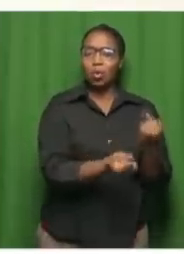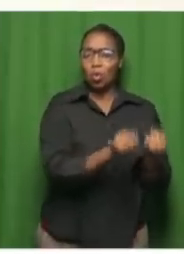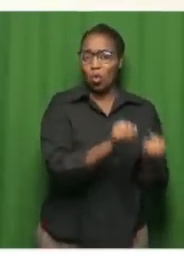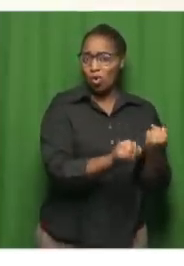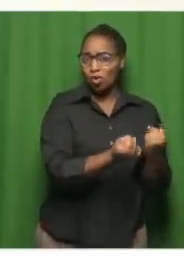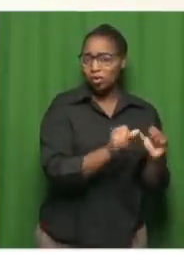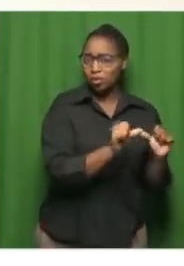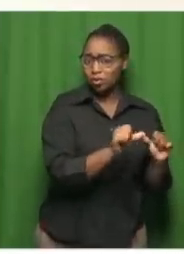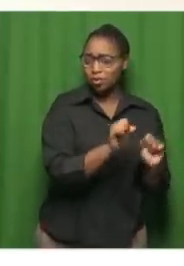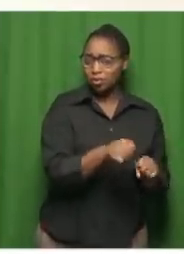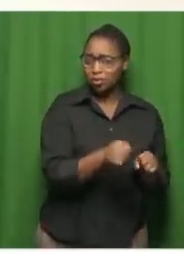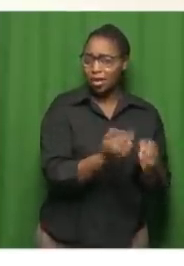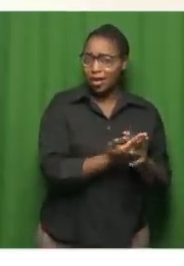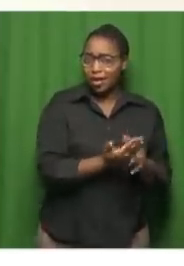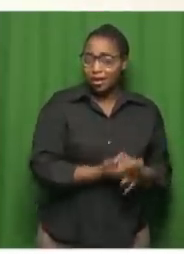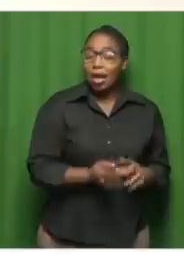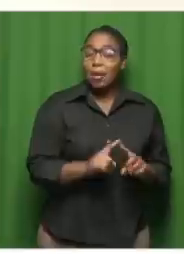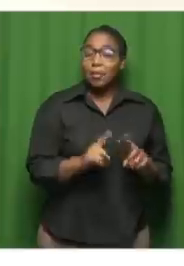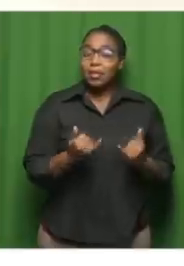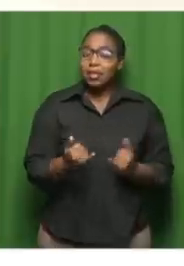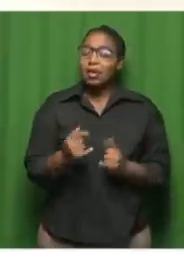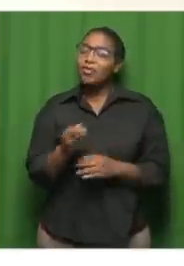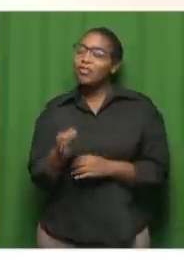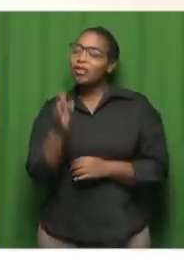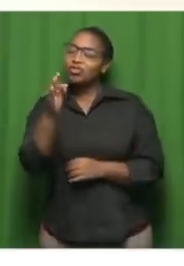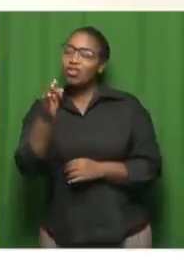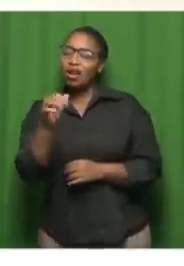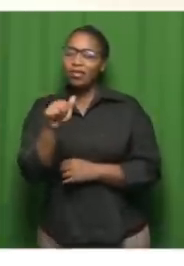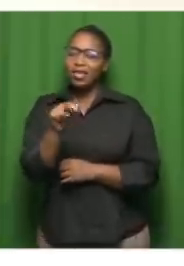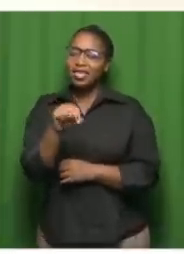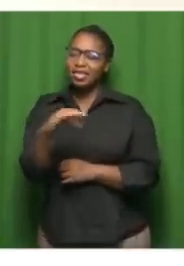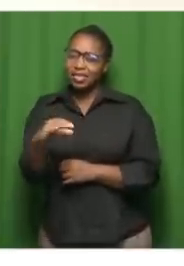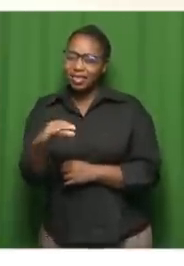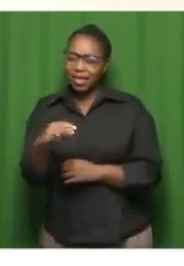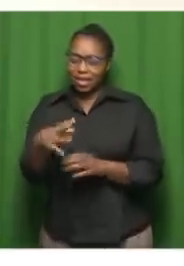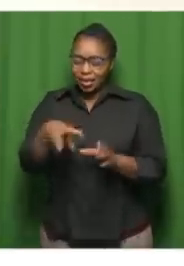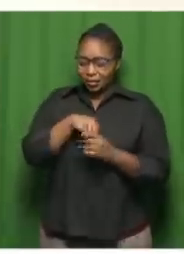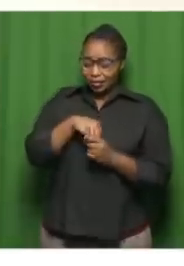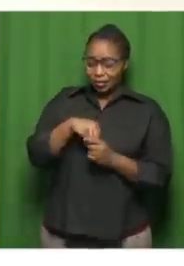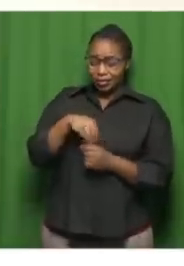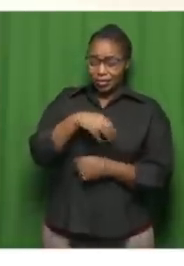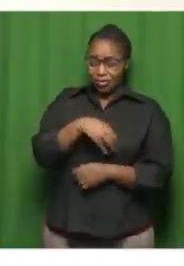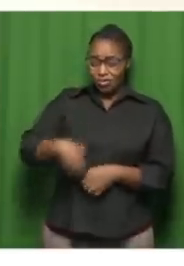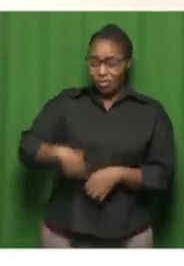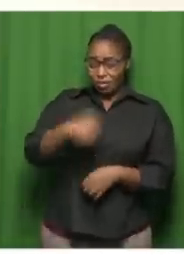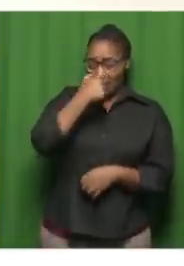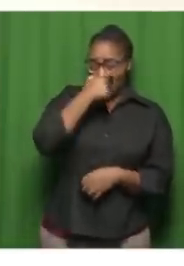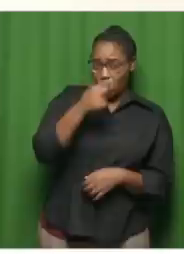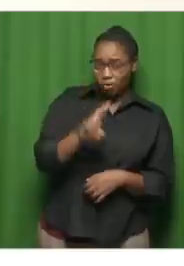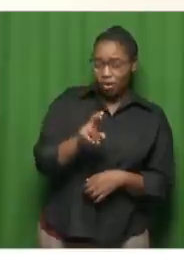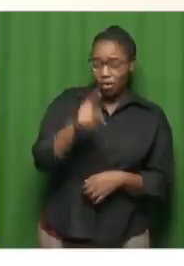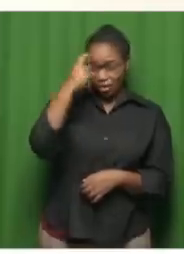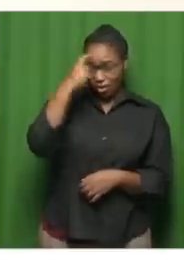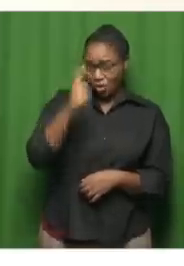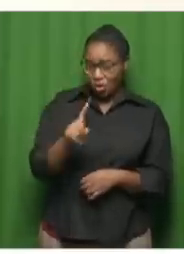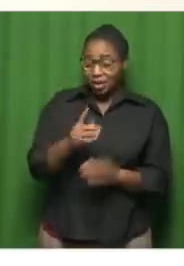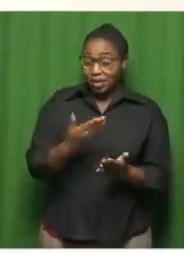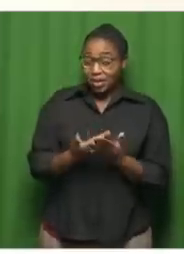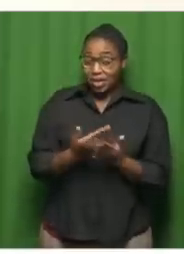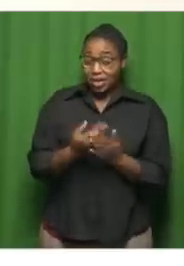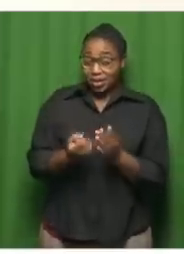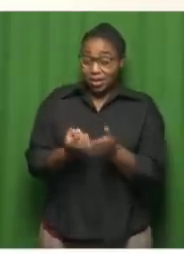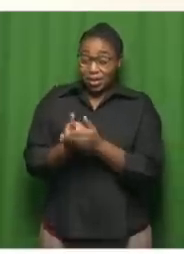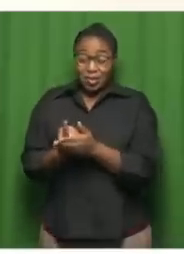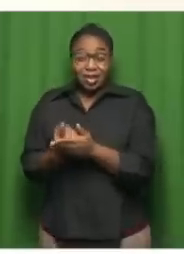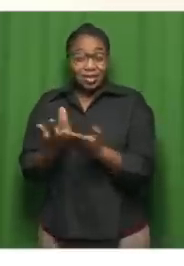And do you think we're going to have any surprises when it comes to his leadership being threatened? Or is it almost what we saw taking place